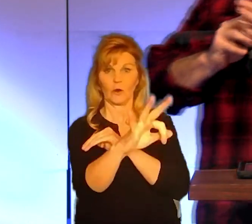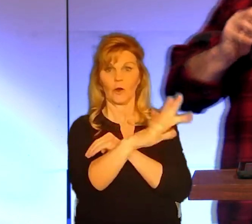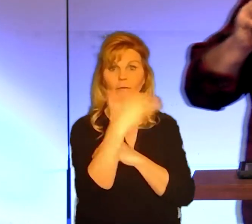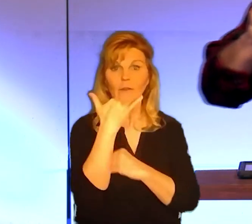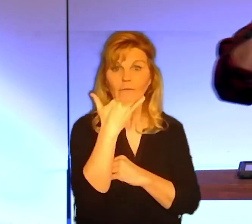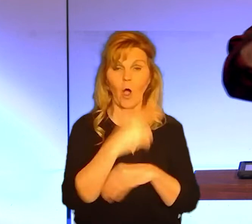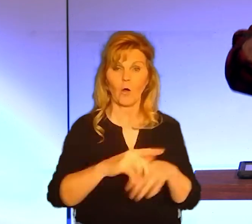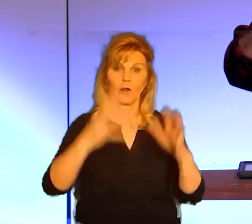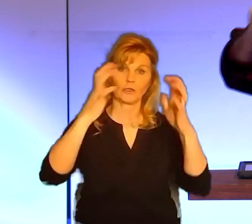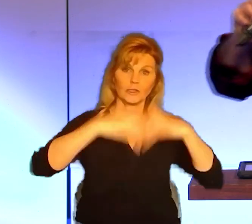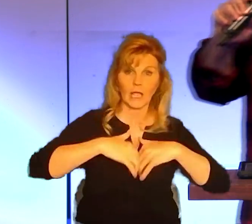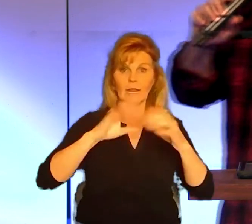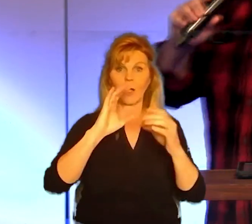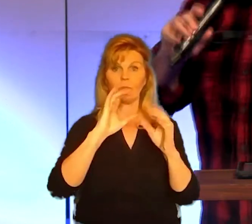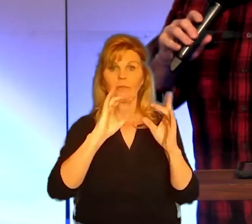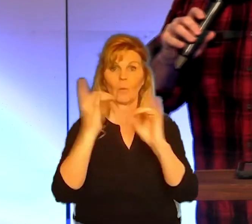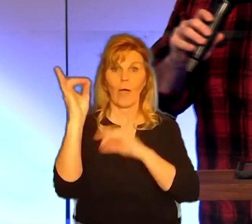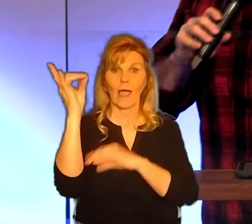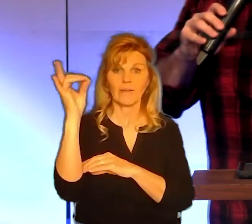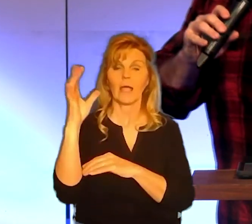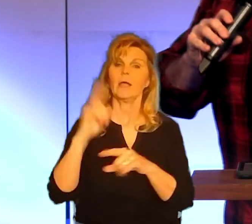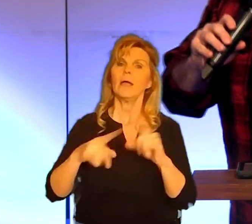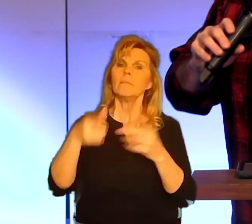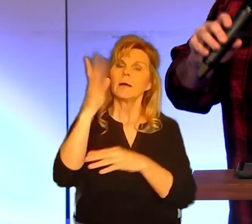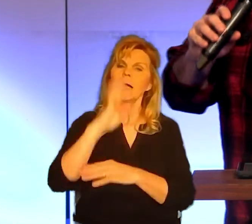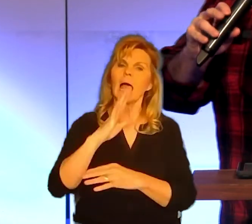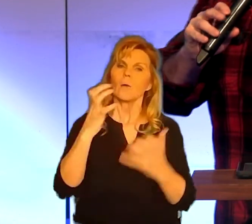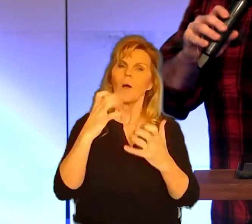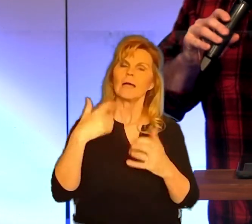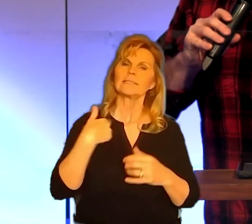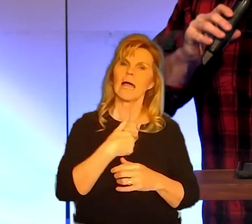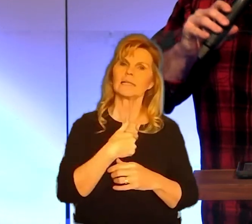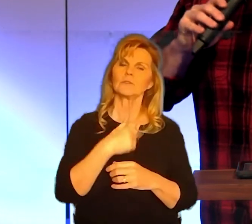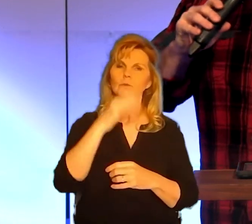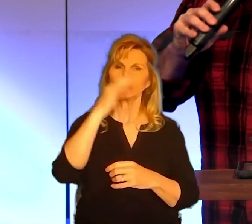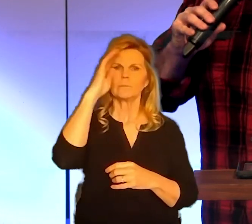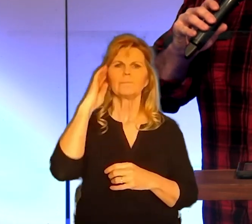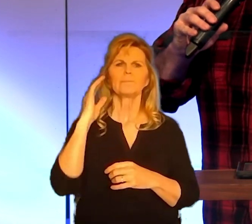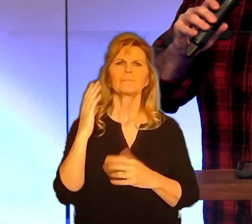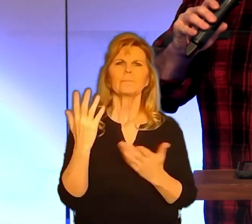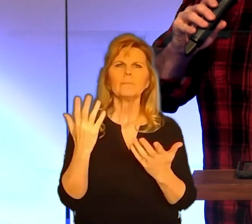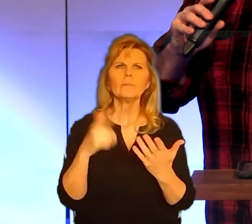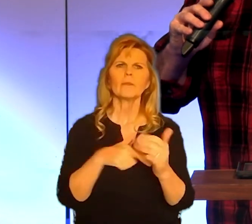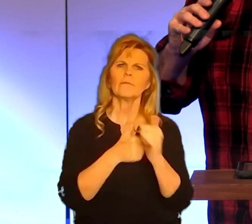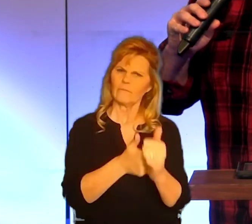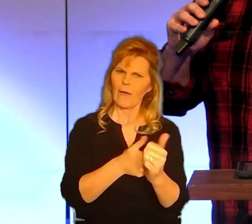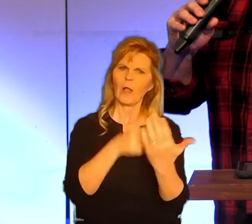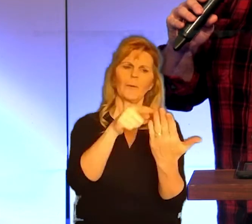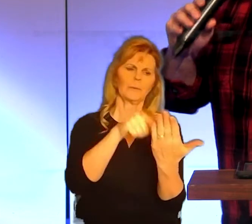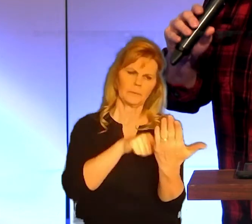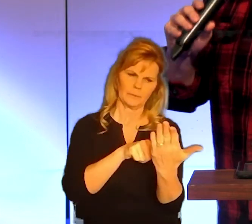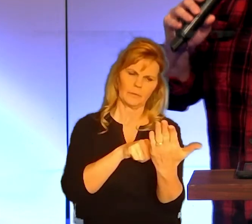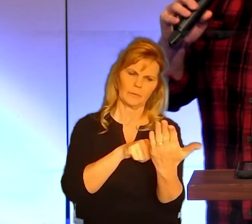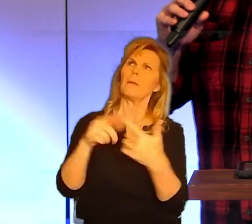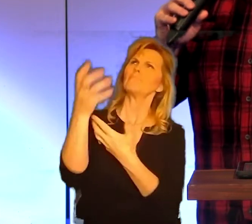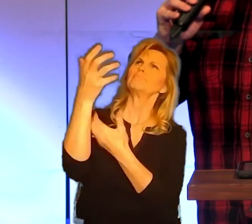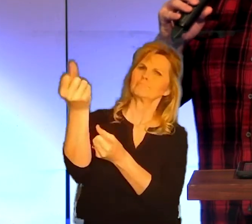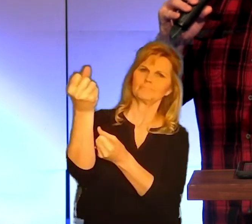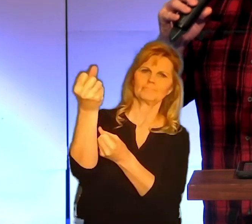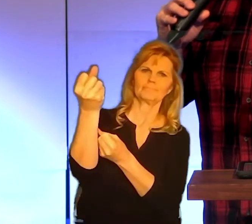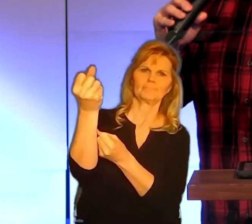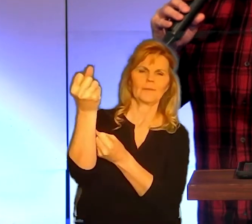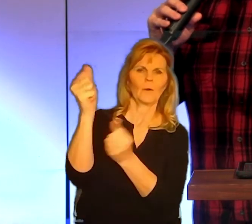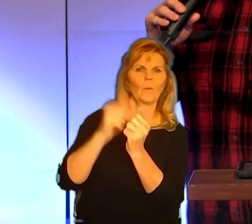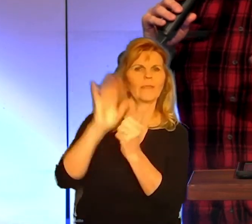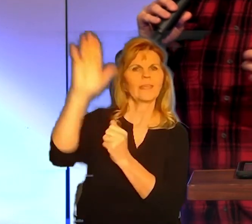response. And so, but God wants to get us in a place where we are confident in our